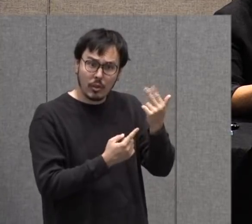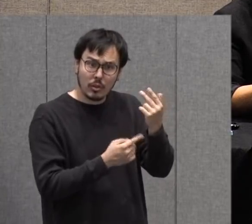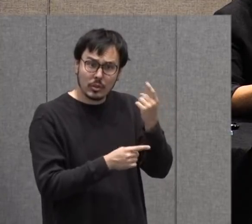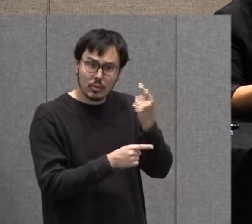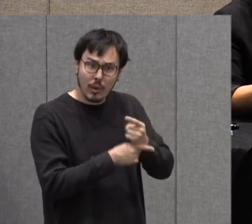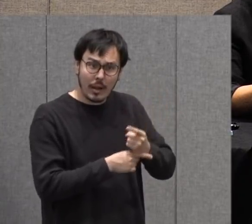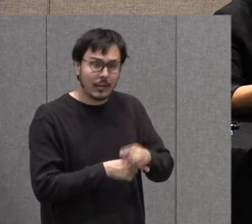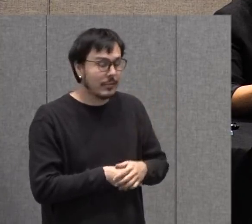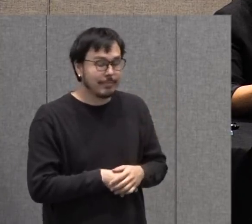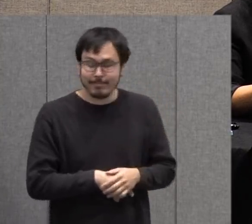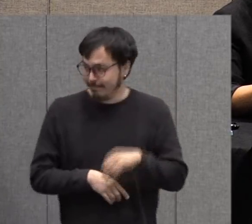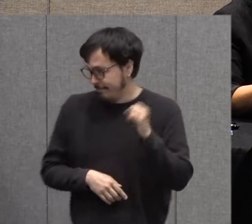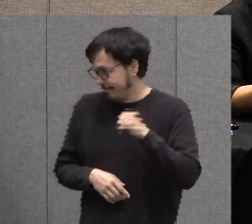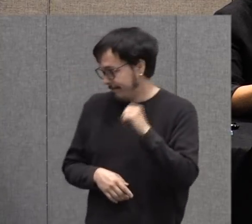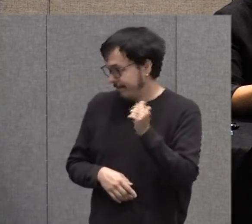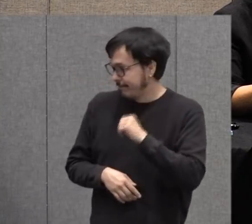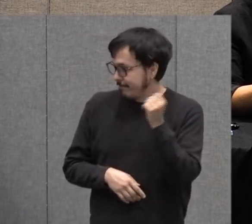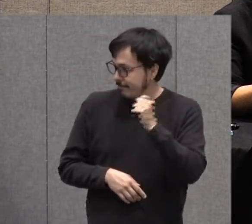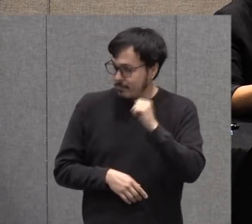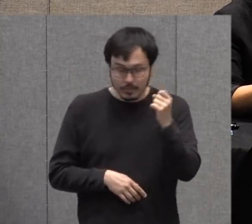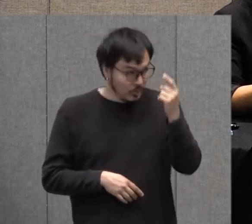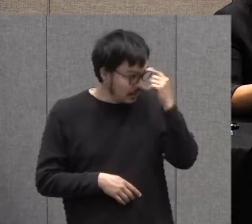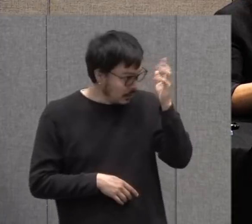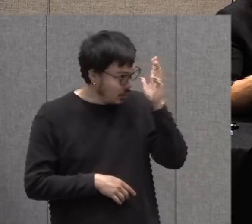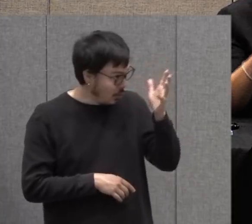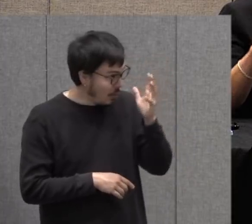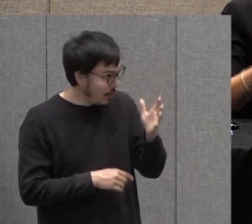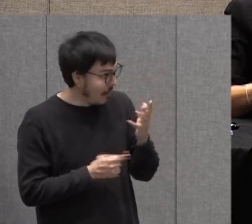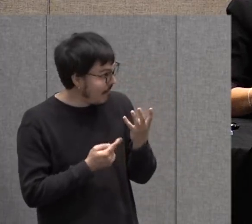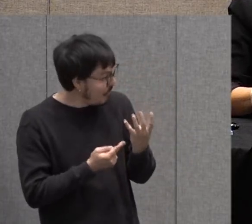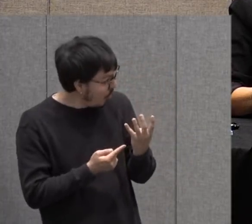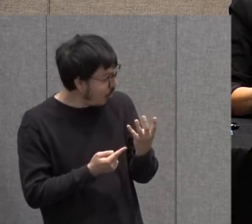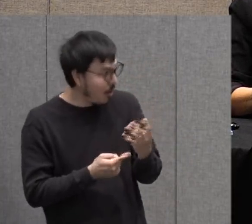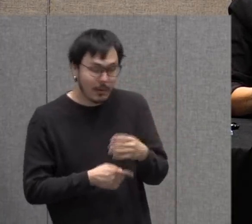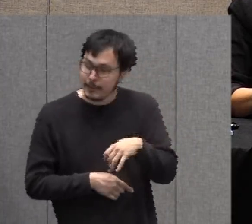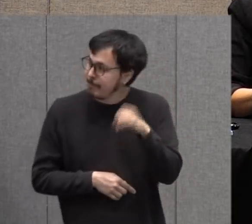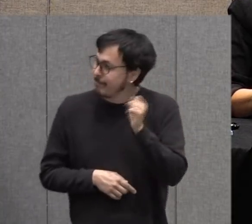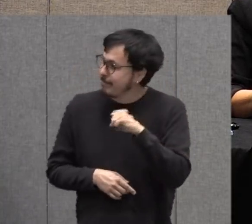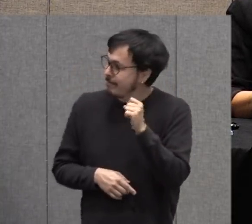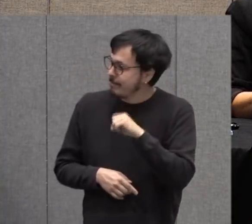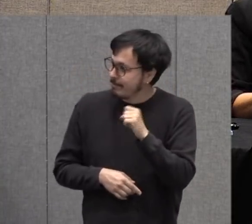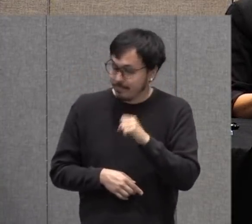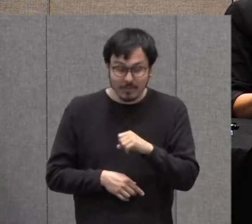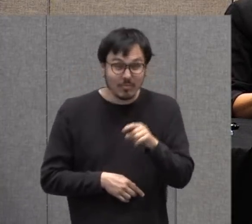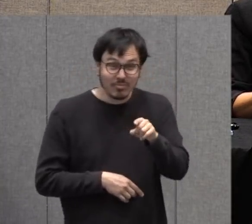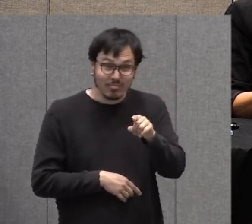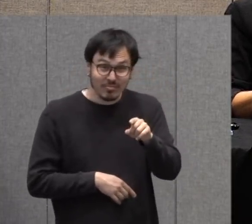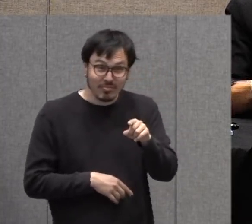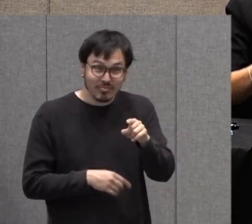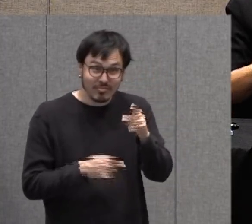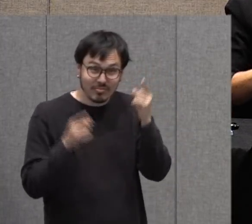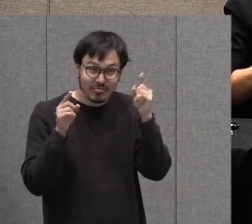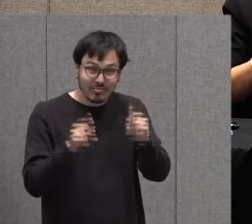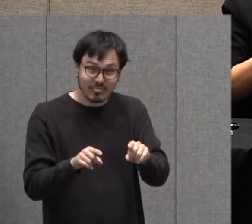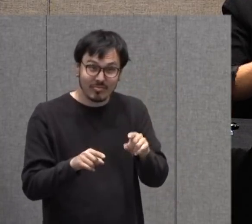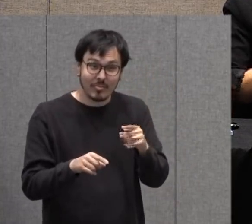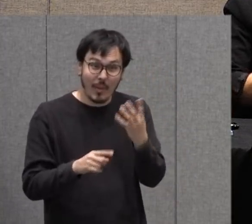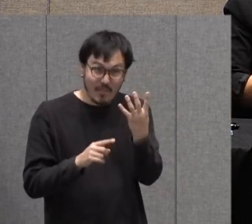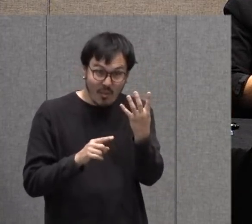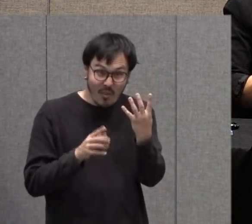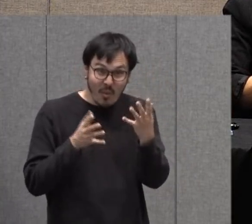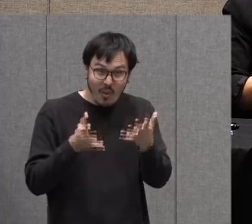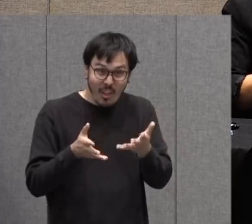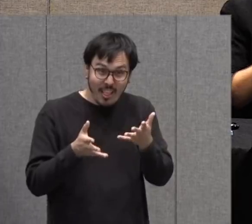So you think that there's going to be 4 left? Yes. All right. What do you think? Is there 4 left? Okay, let's count